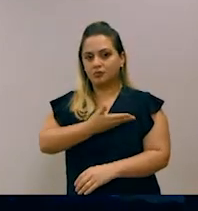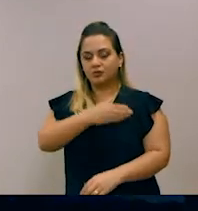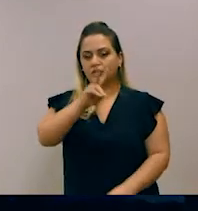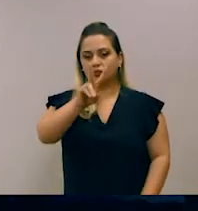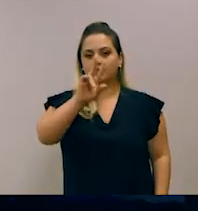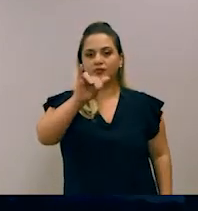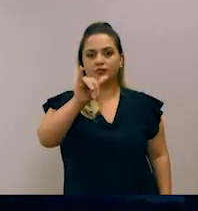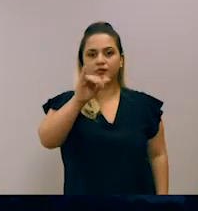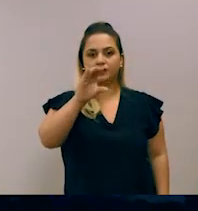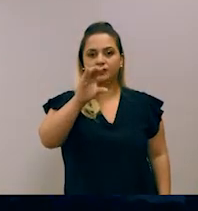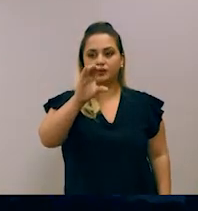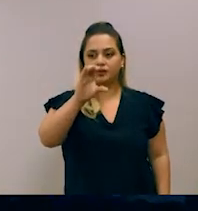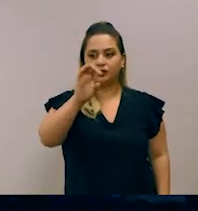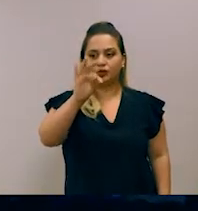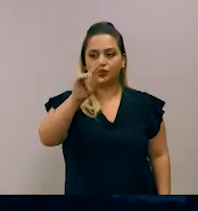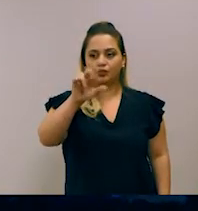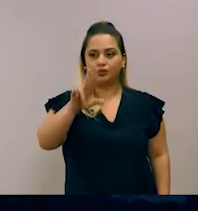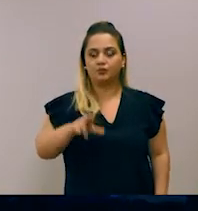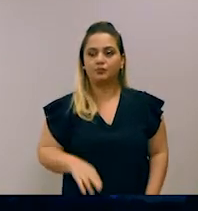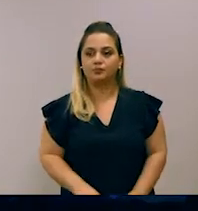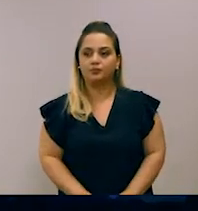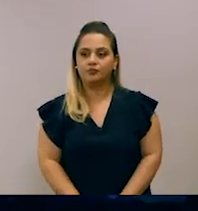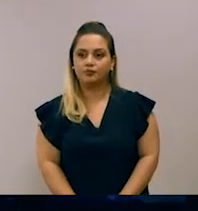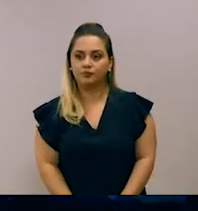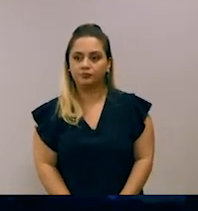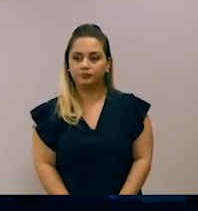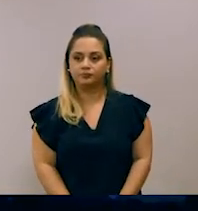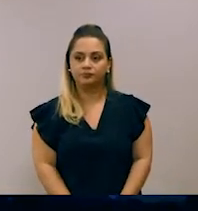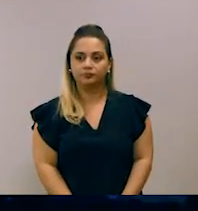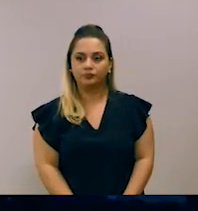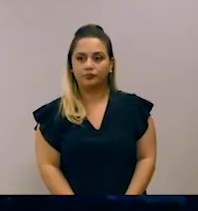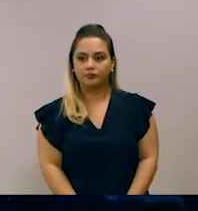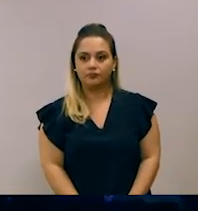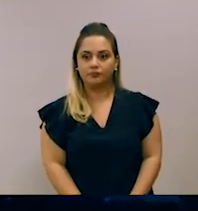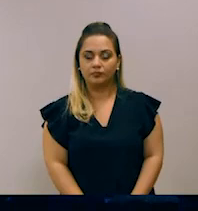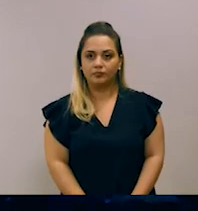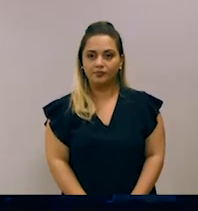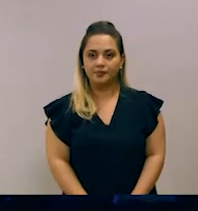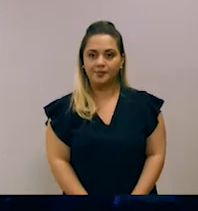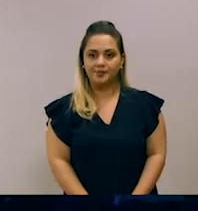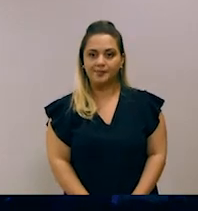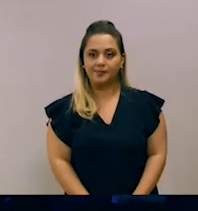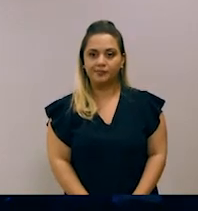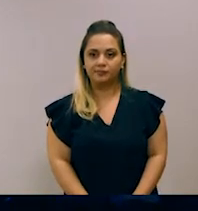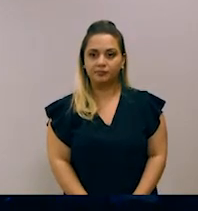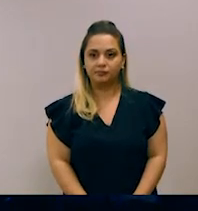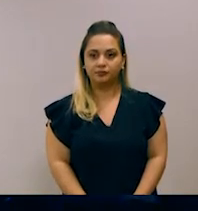will call my colleague Victor. Thank you, Alexandre.